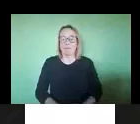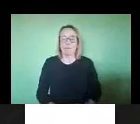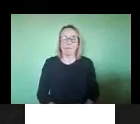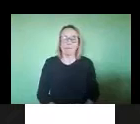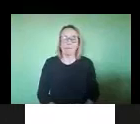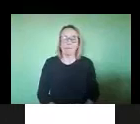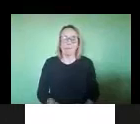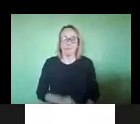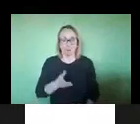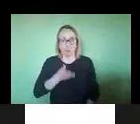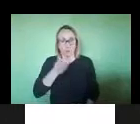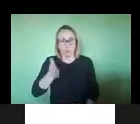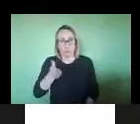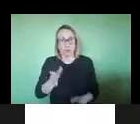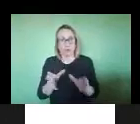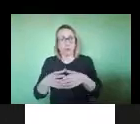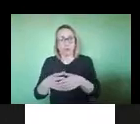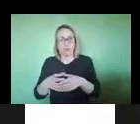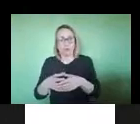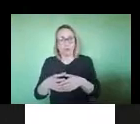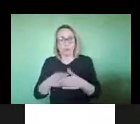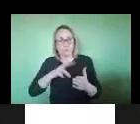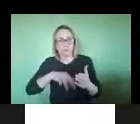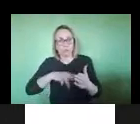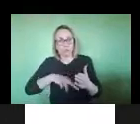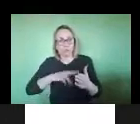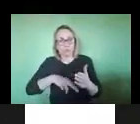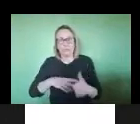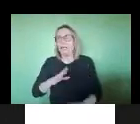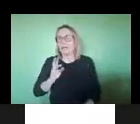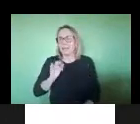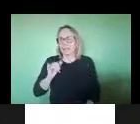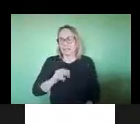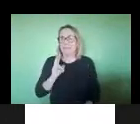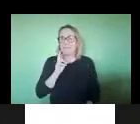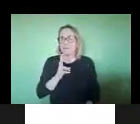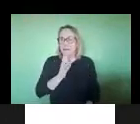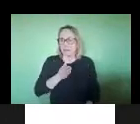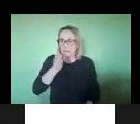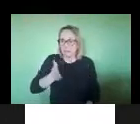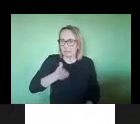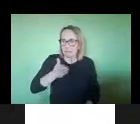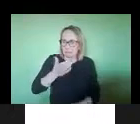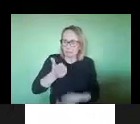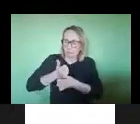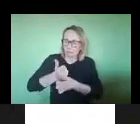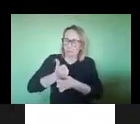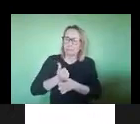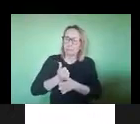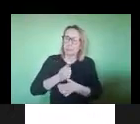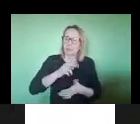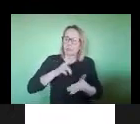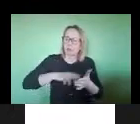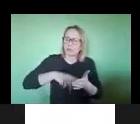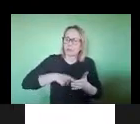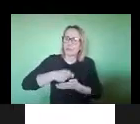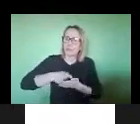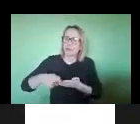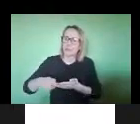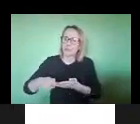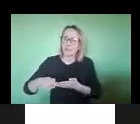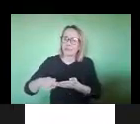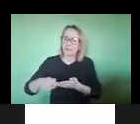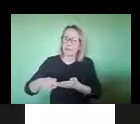been going to your group for your, I've been going Reading to and group on a things. Friday to help with my reading and writing. Yeah. If there isn't because